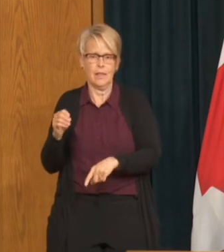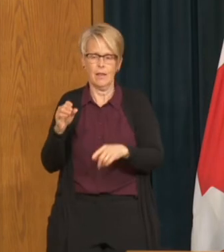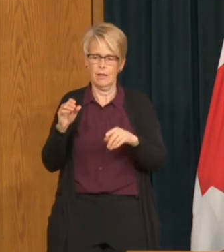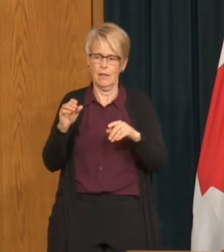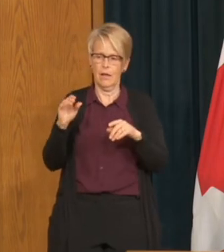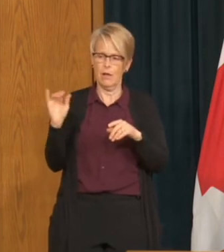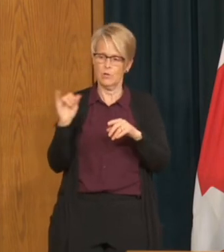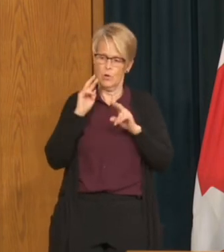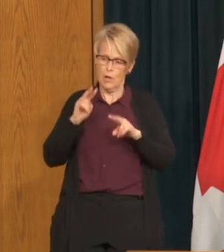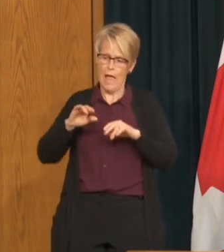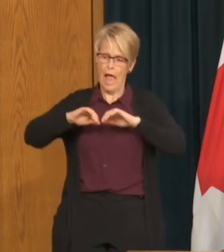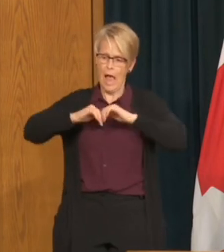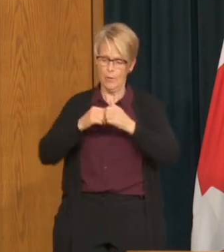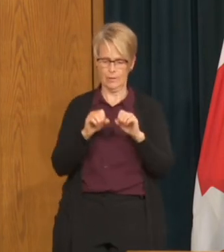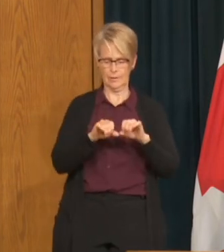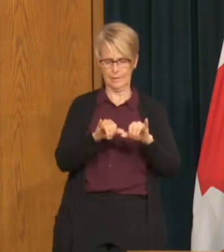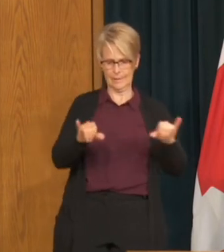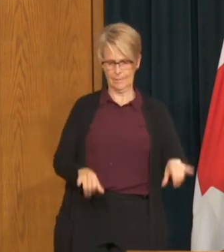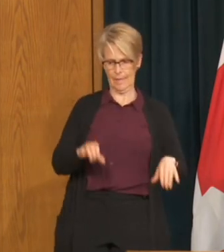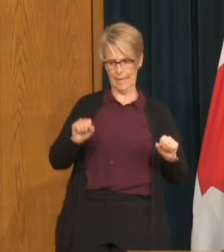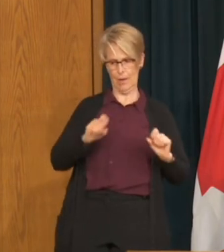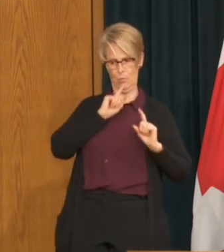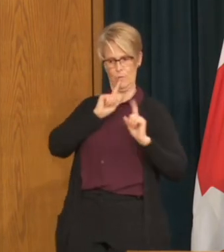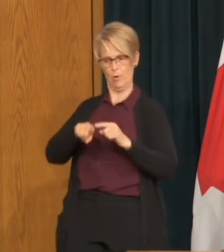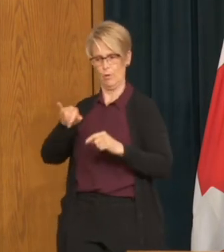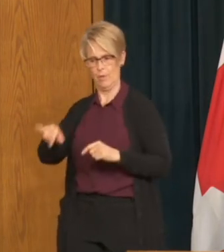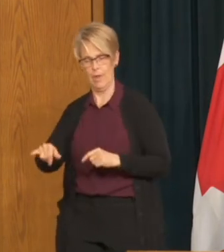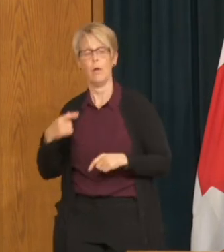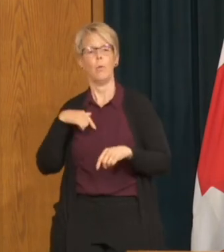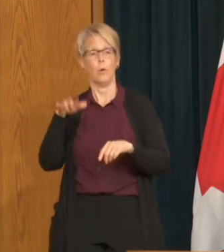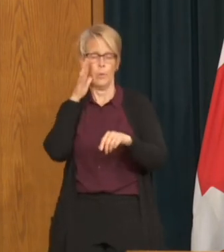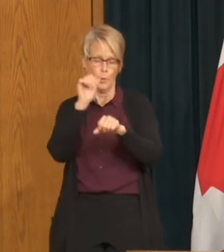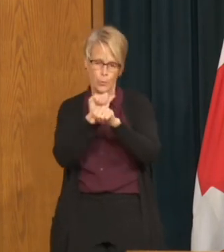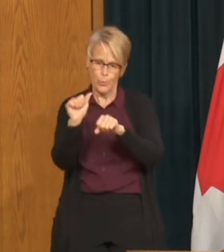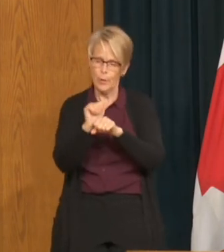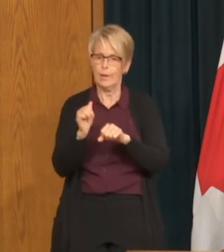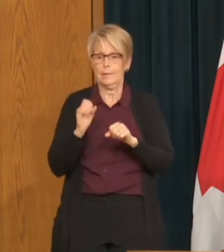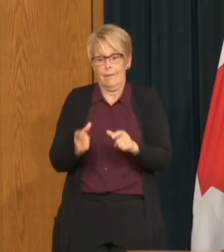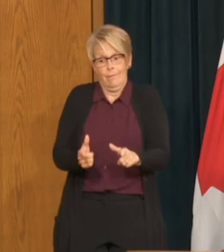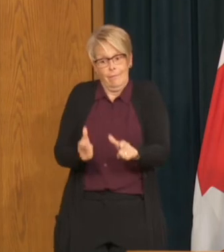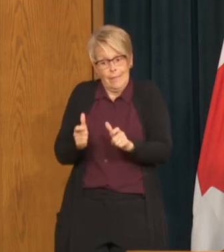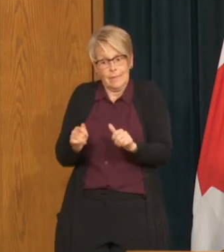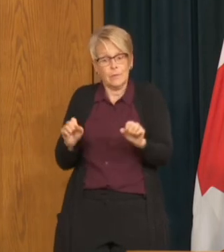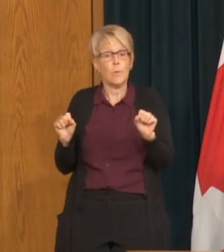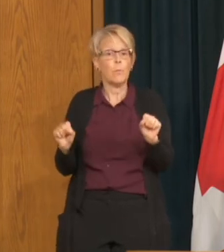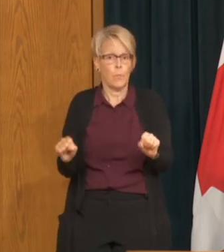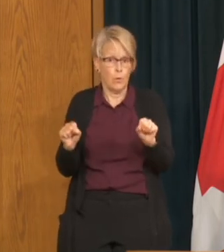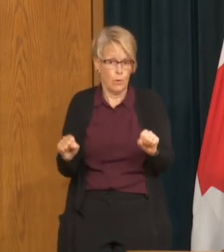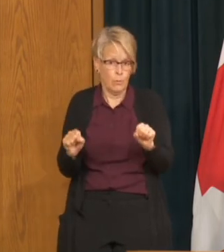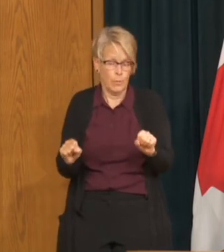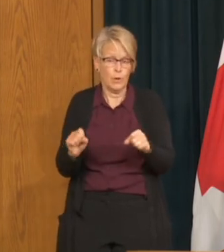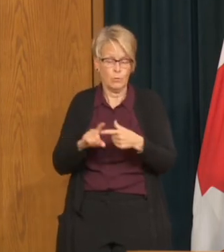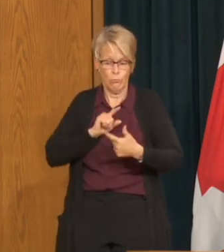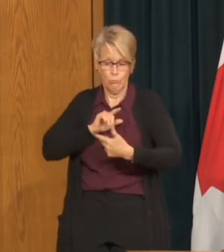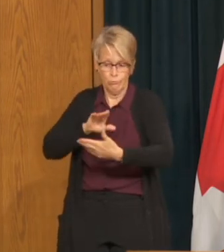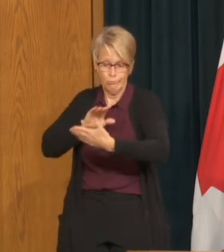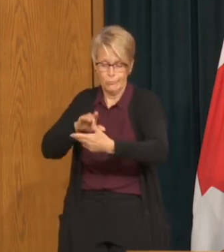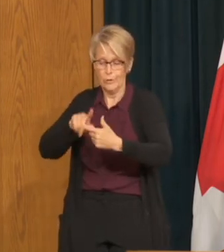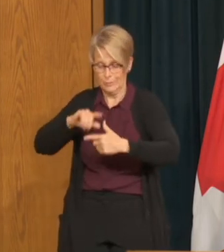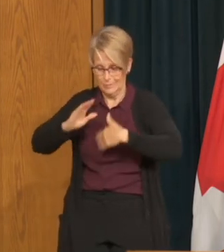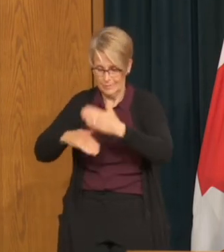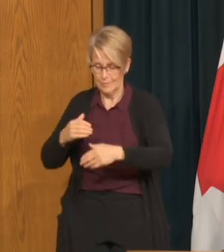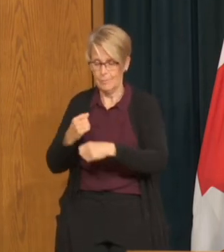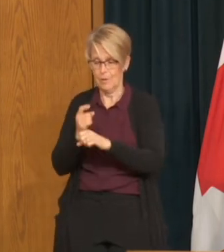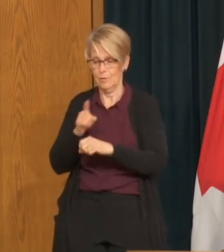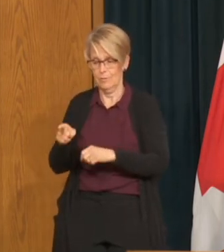to actually respond. It's important for folks to understand that we will be working as quickly as possible to address their healthcare needs, but